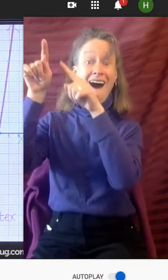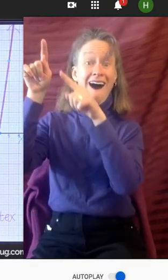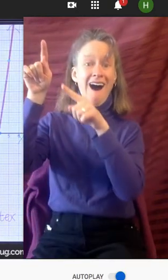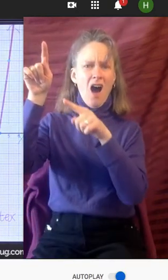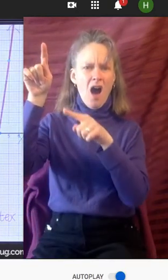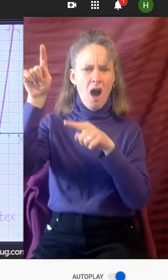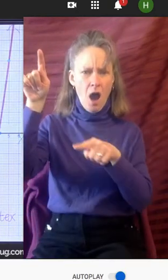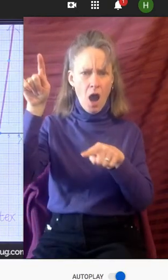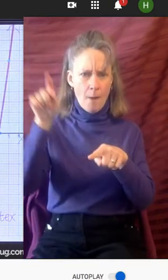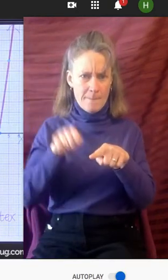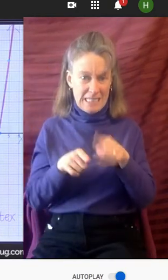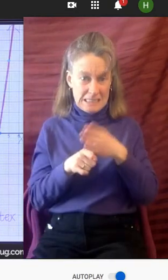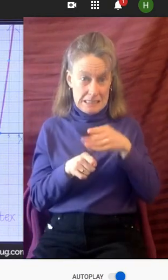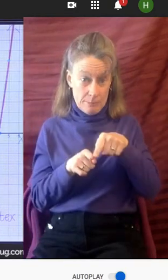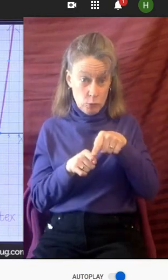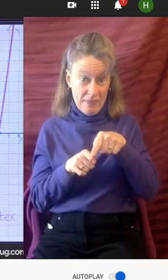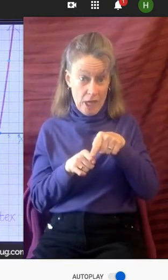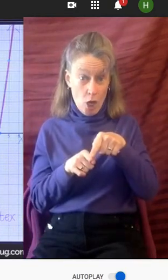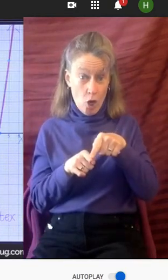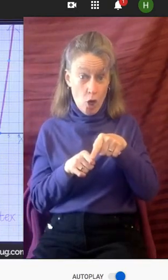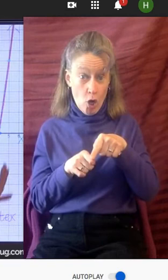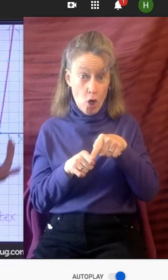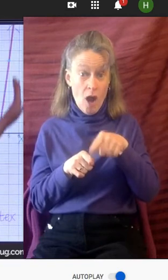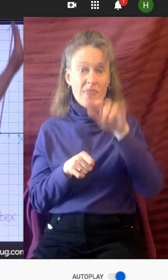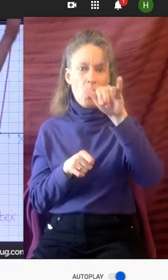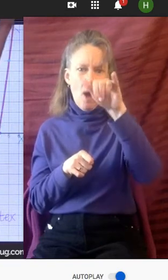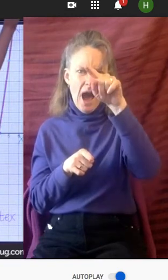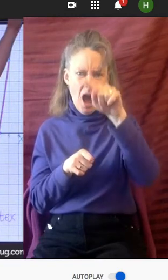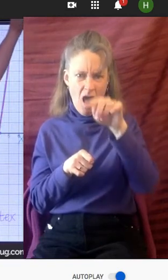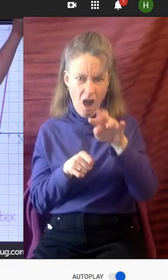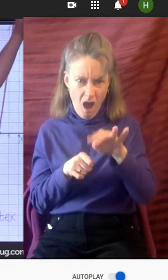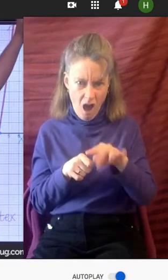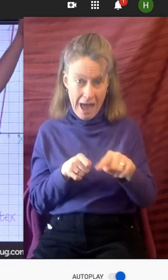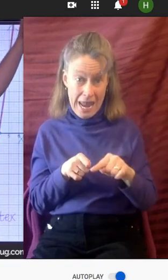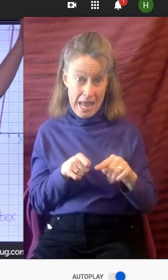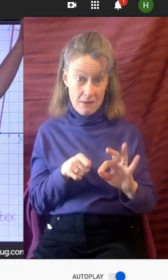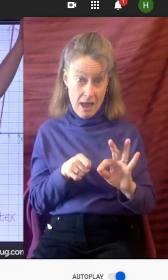is -9. However, it will go as high as it likes.